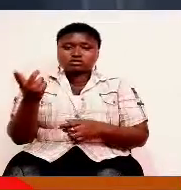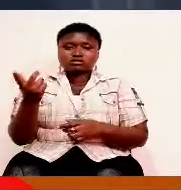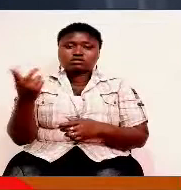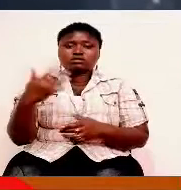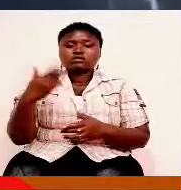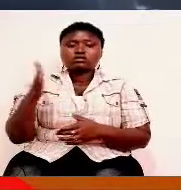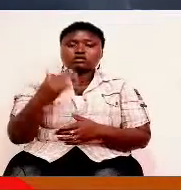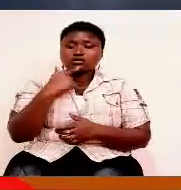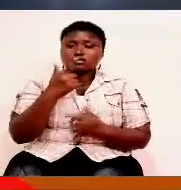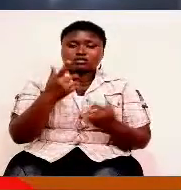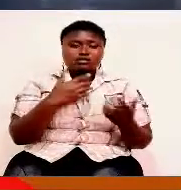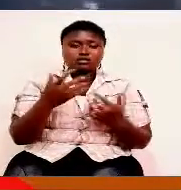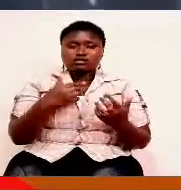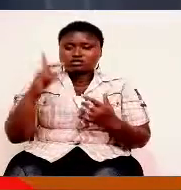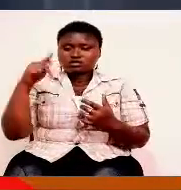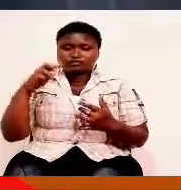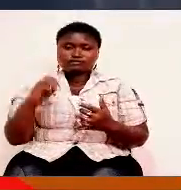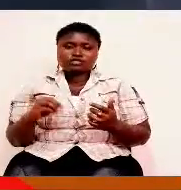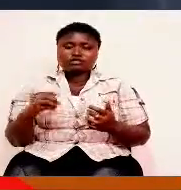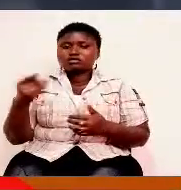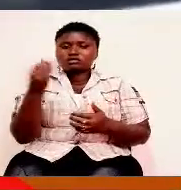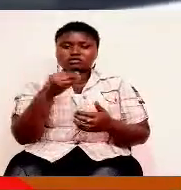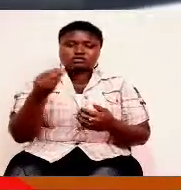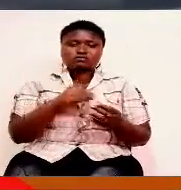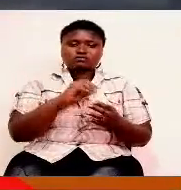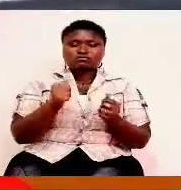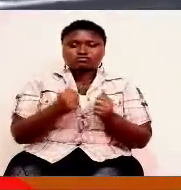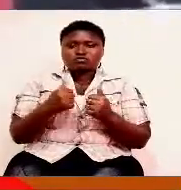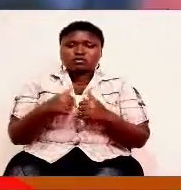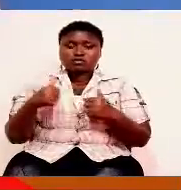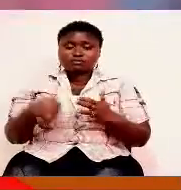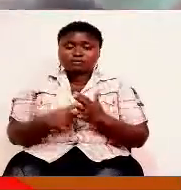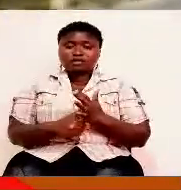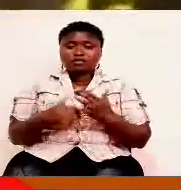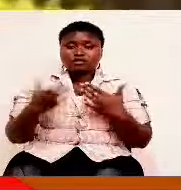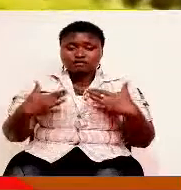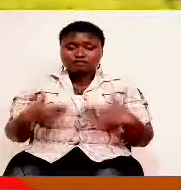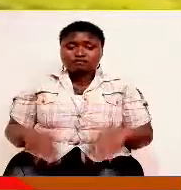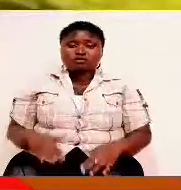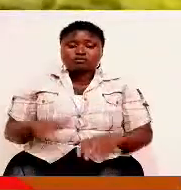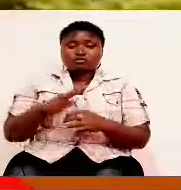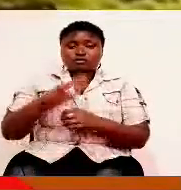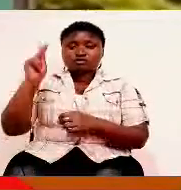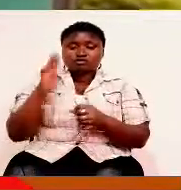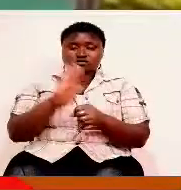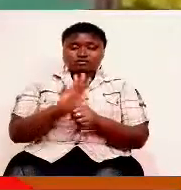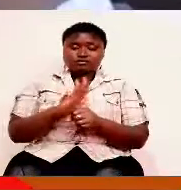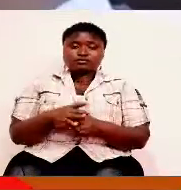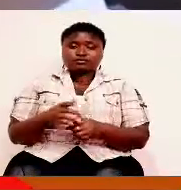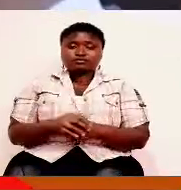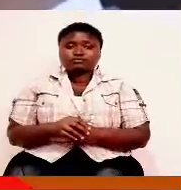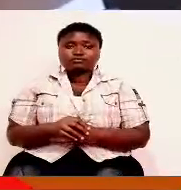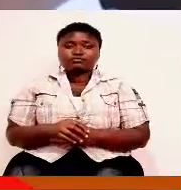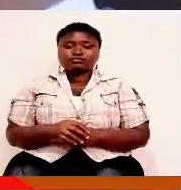Ruto, ne gutumite kugie na hahu gatagatiini ka muingi, uriri kuiyuirwo ni maruru ma urito wa utoro. We